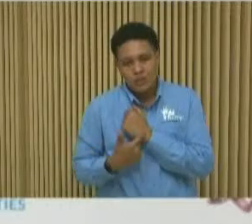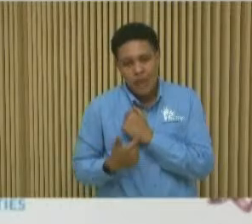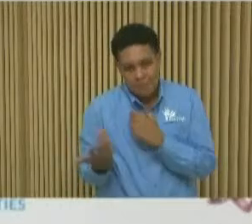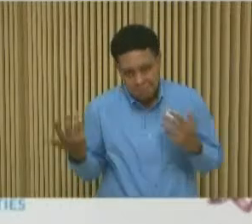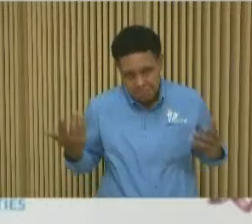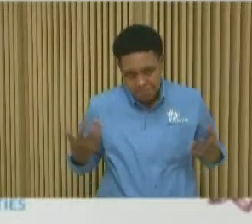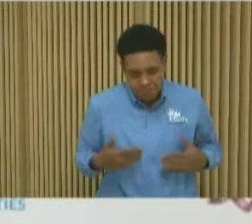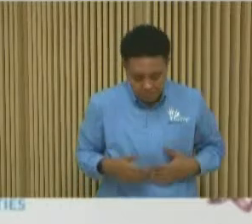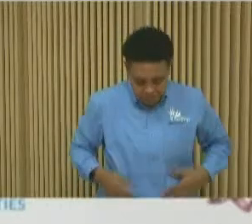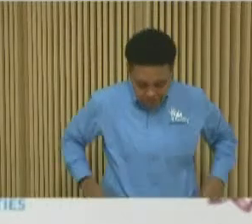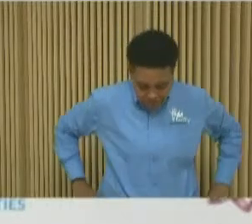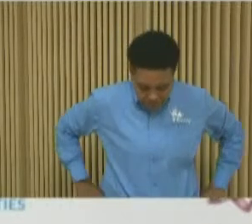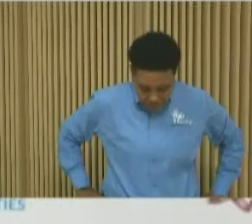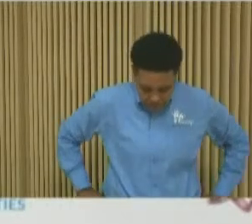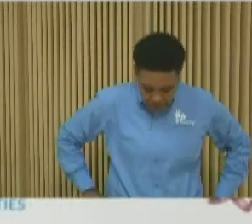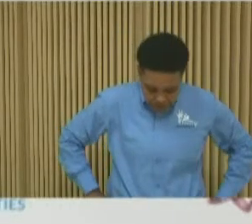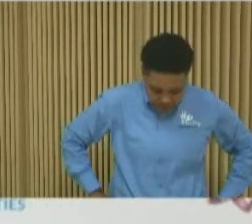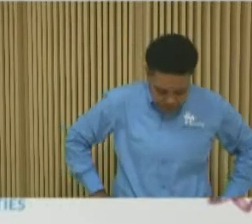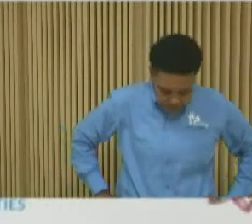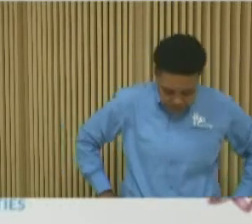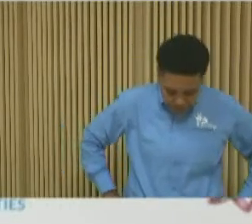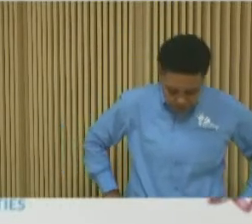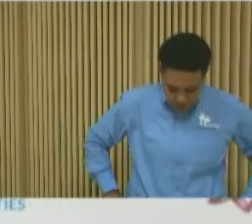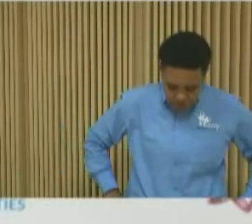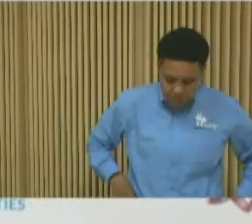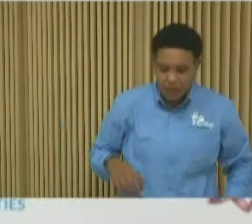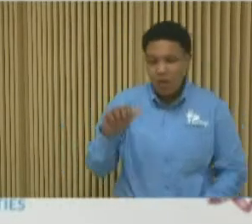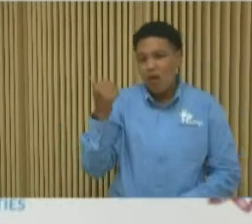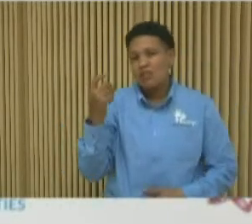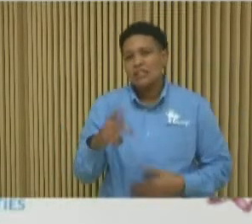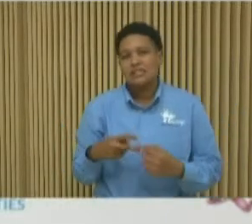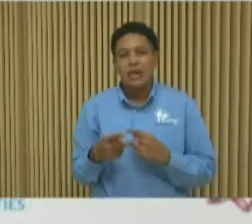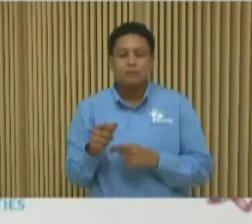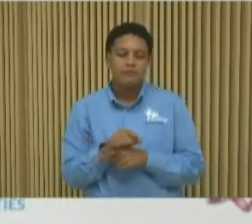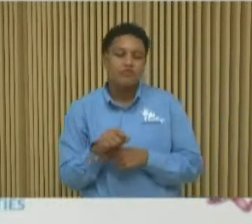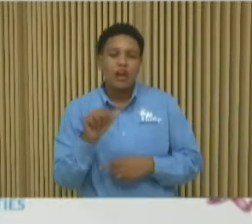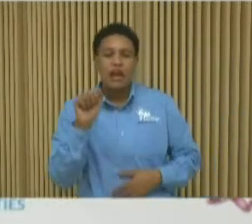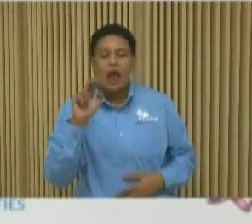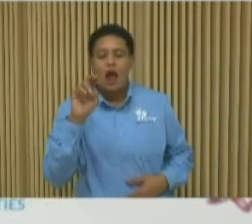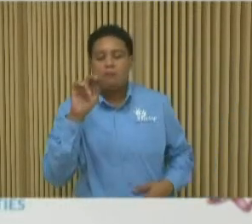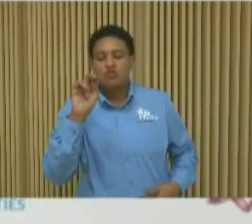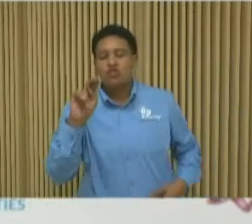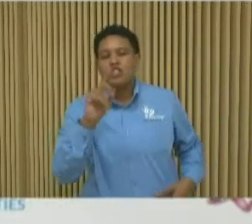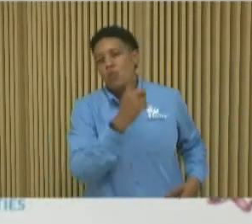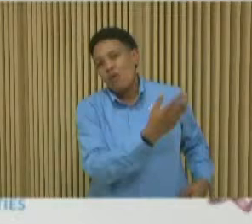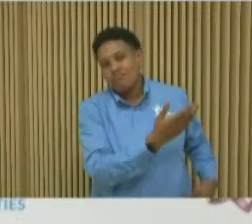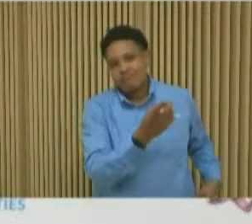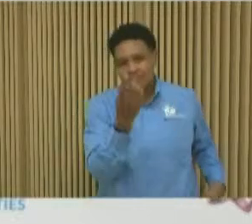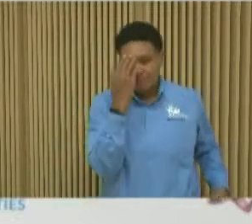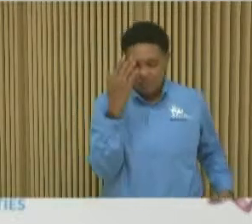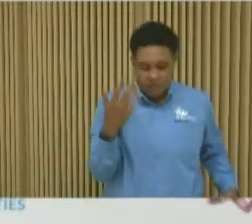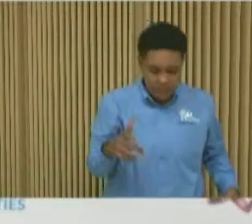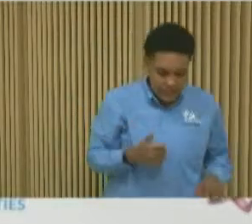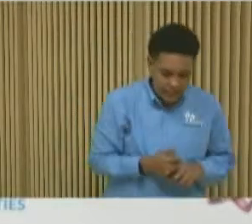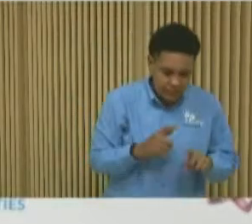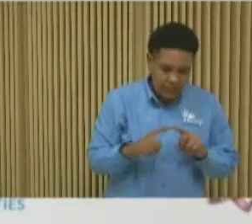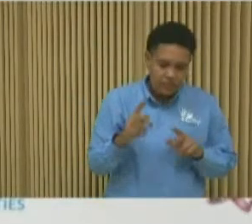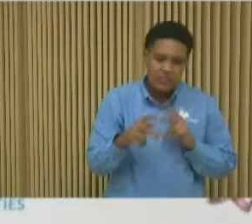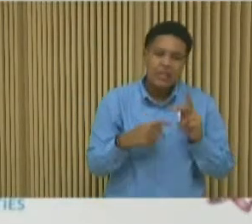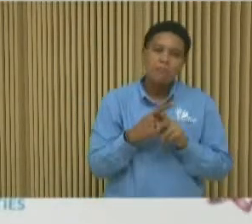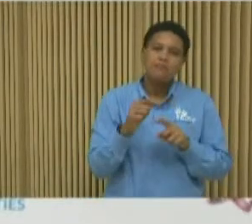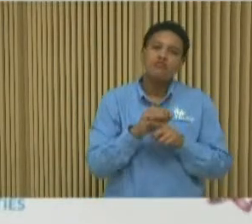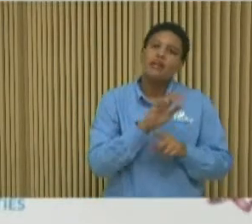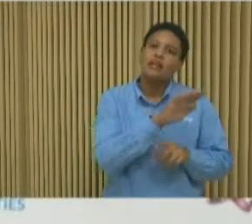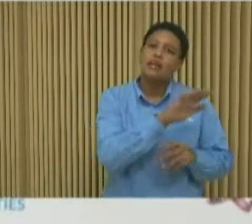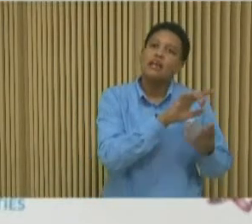Okay. There are other types of training. Arbitration is one, which, you have different types of training for